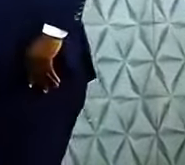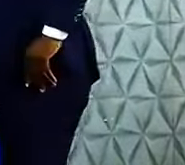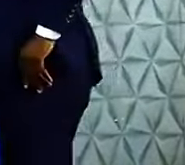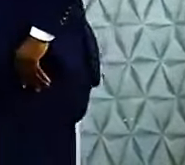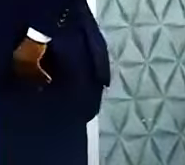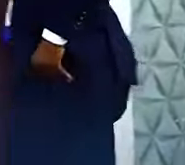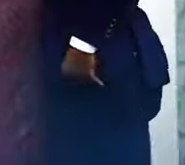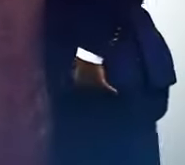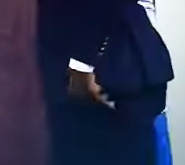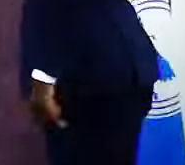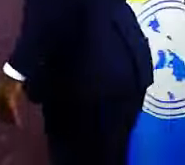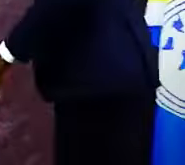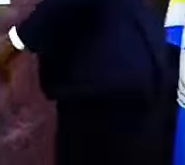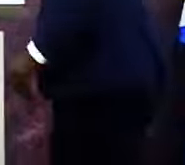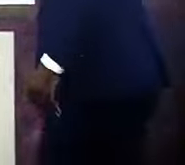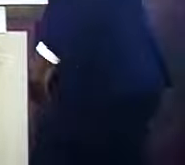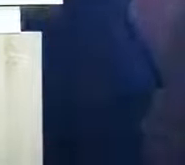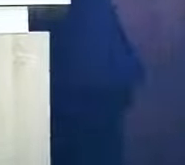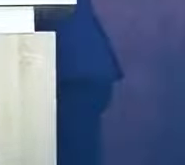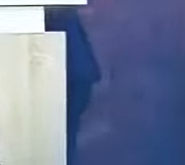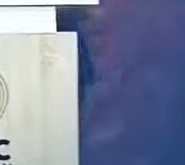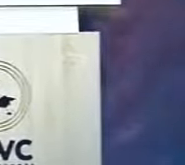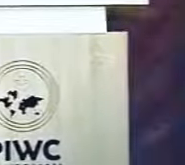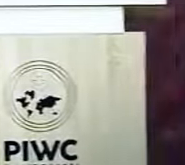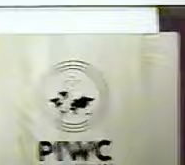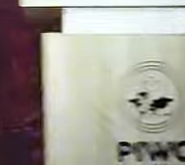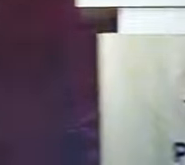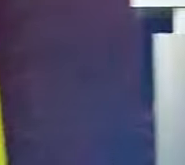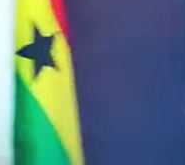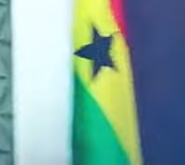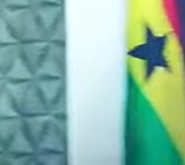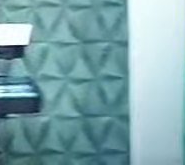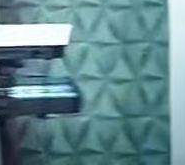There are so many beautiful houses that you enter.